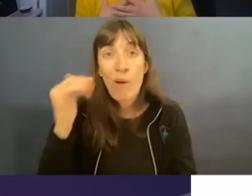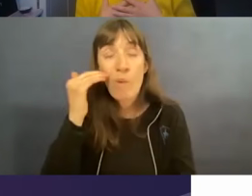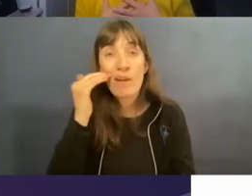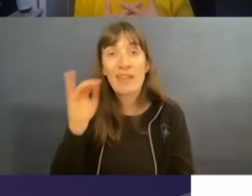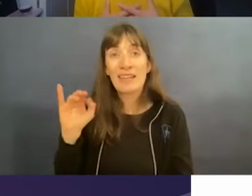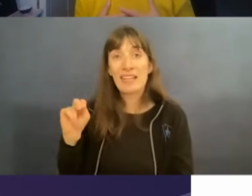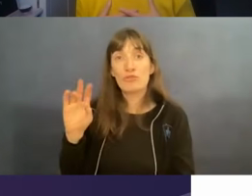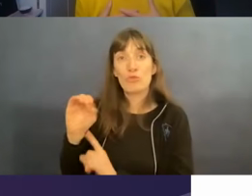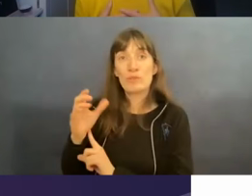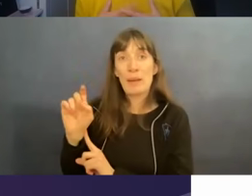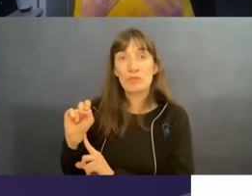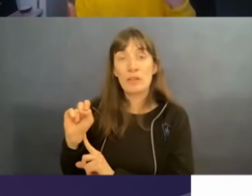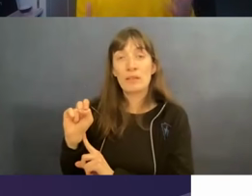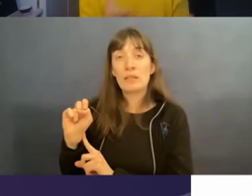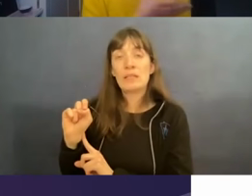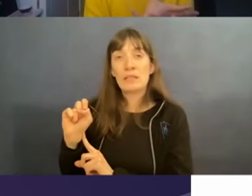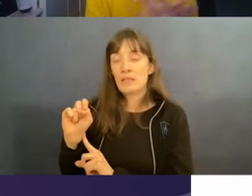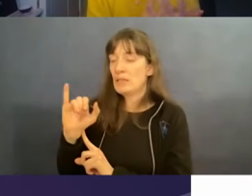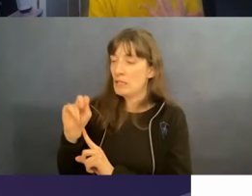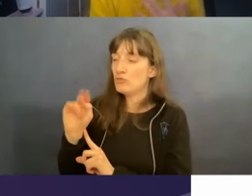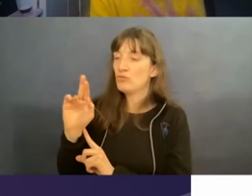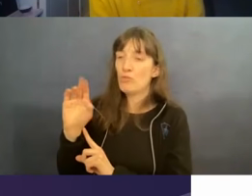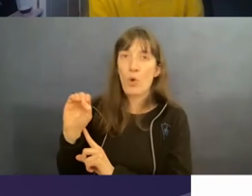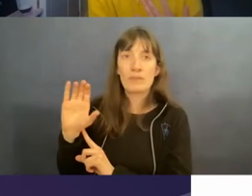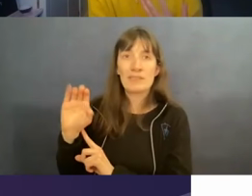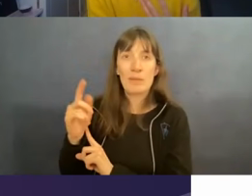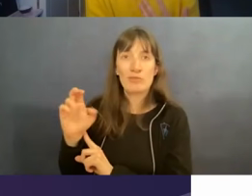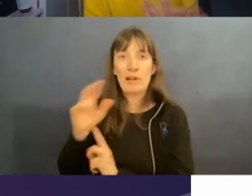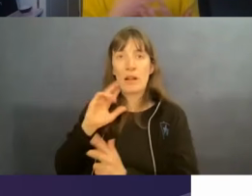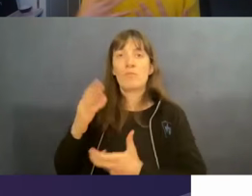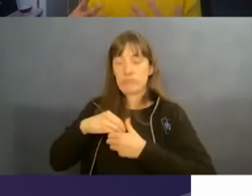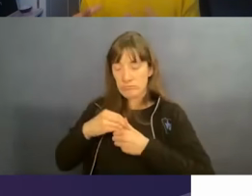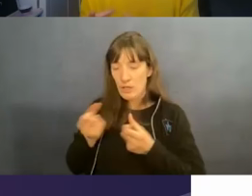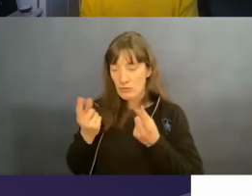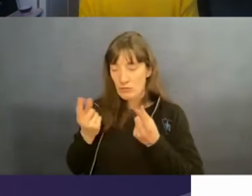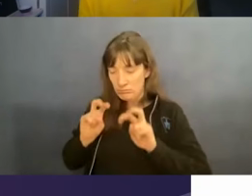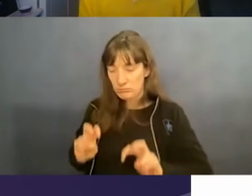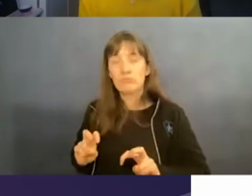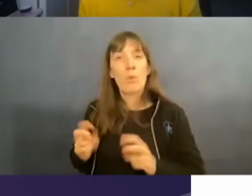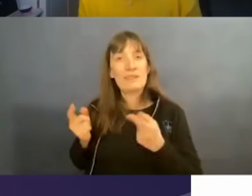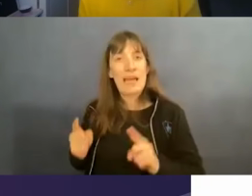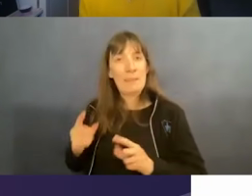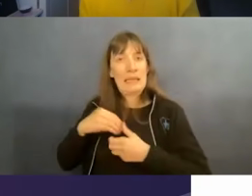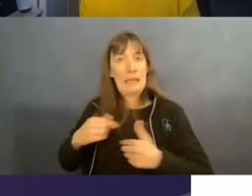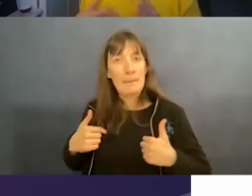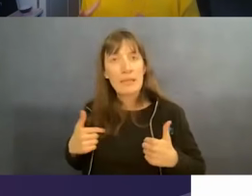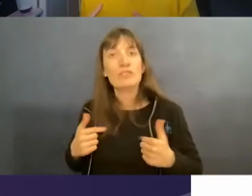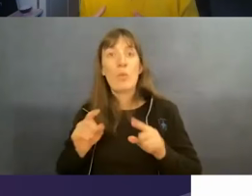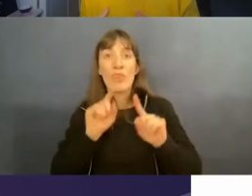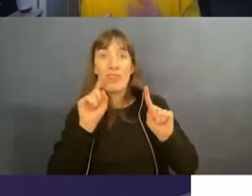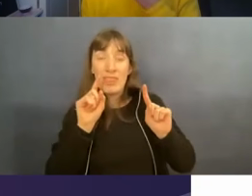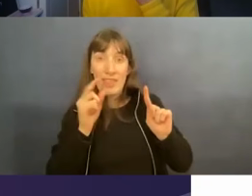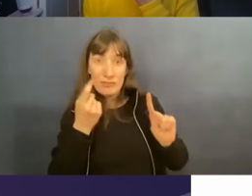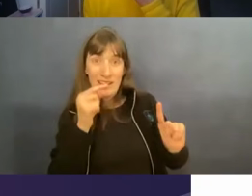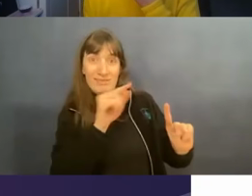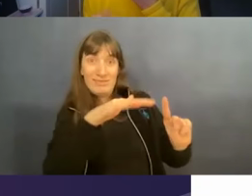to kind of tap into oneself. And so sometimes that is what is at an expense of their exteroceptive abilities are really